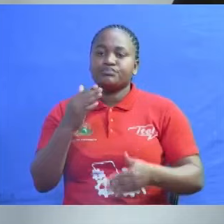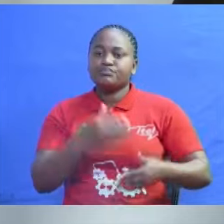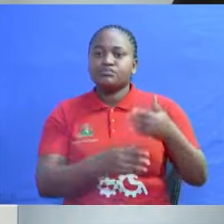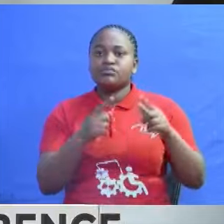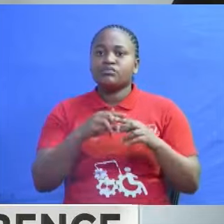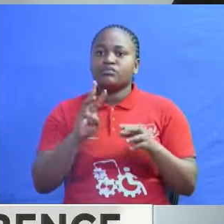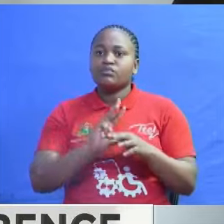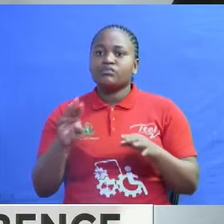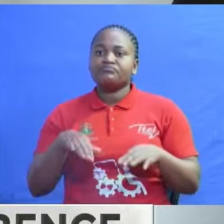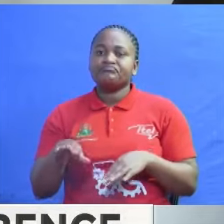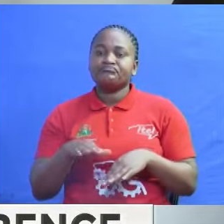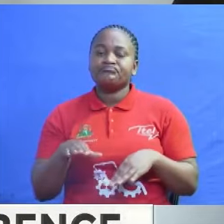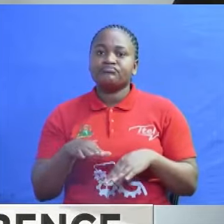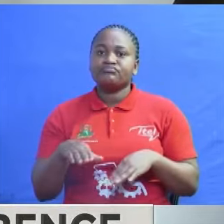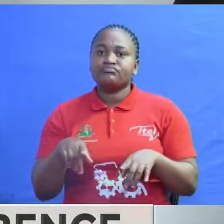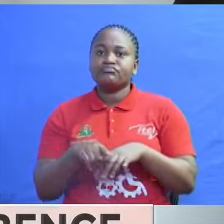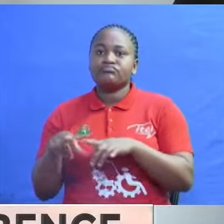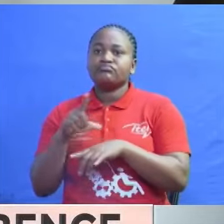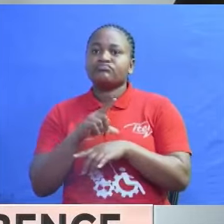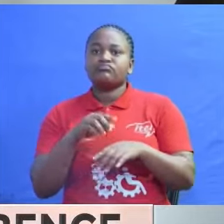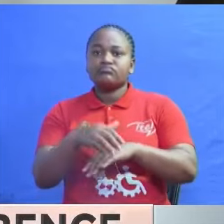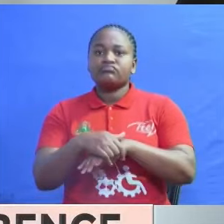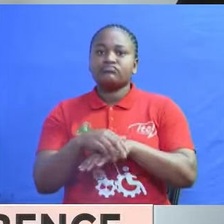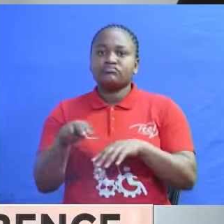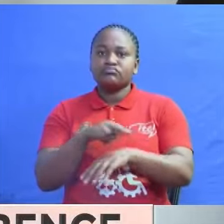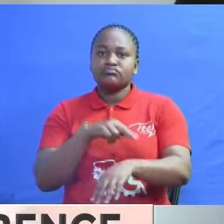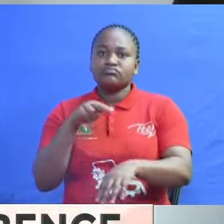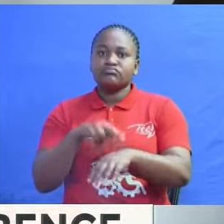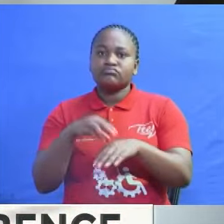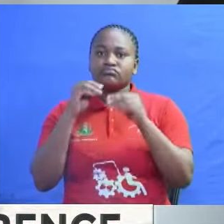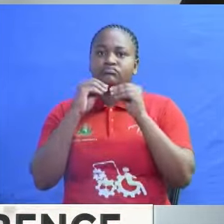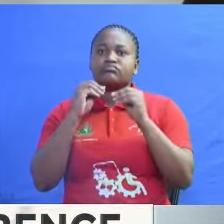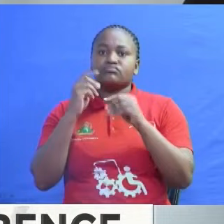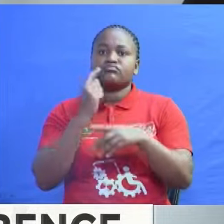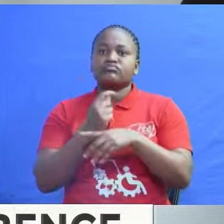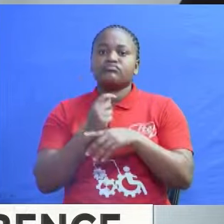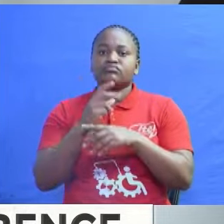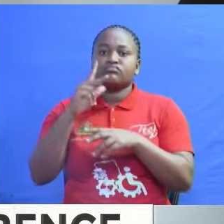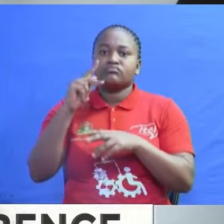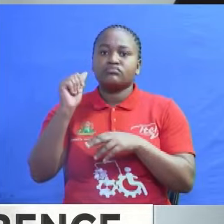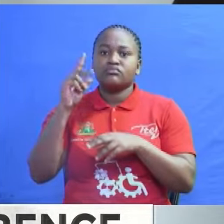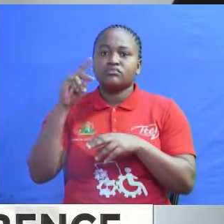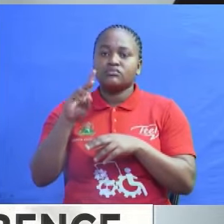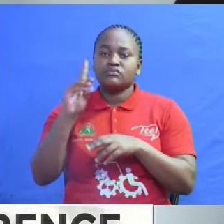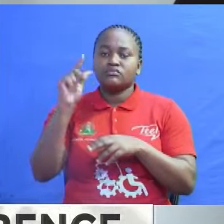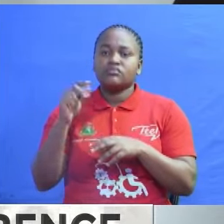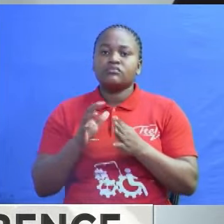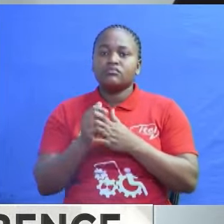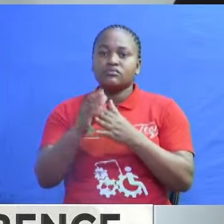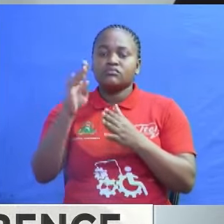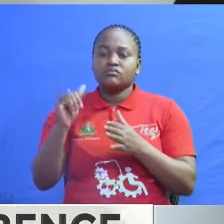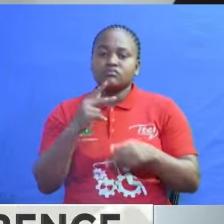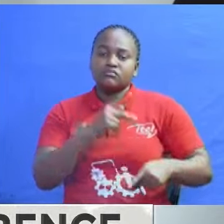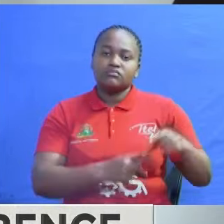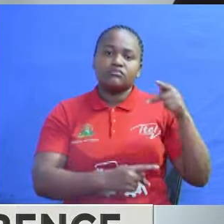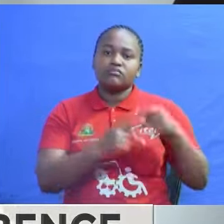the Western region, we got National Teacher Training Kaduna led by